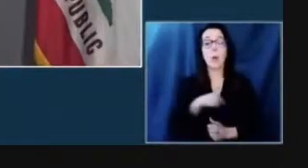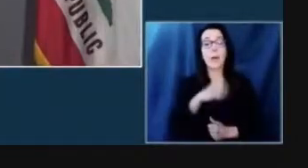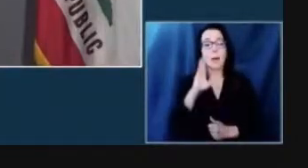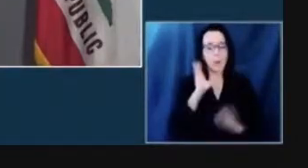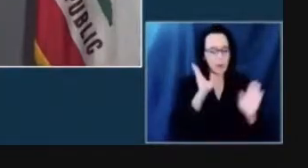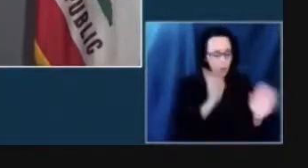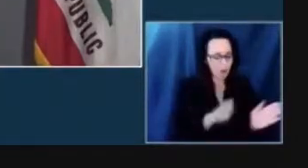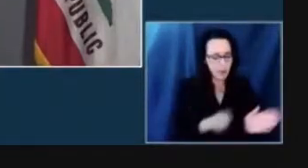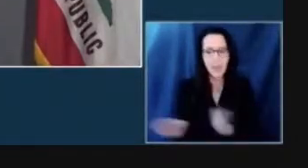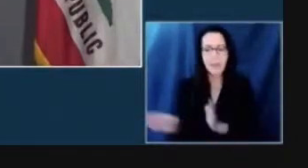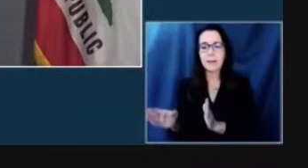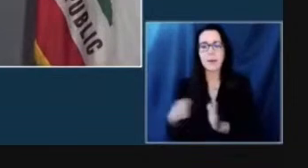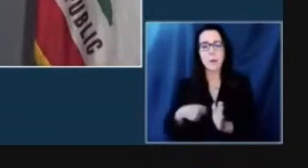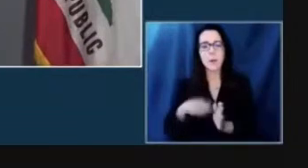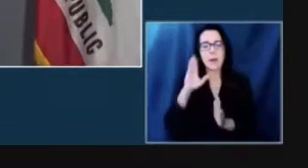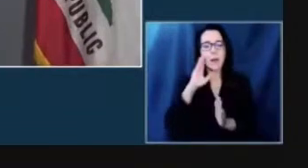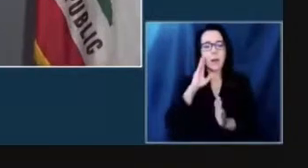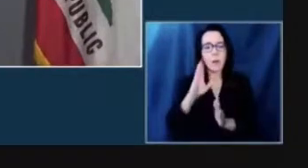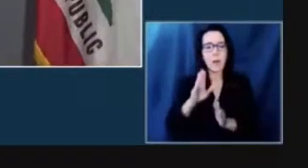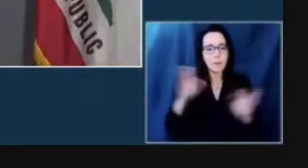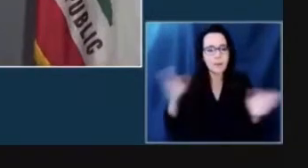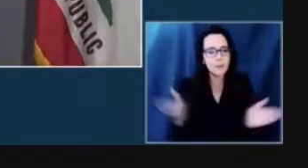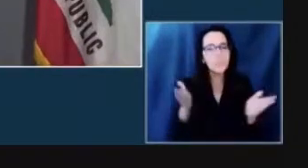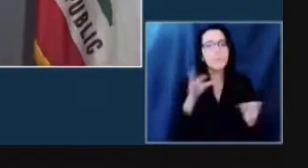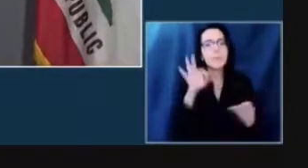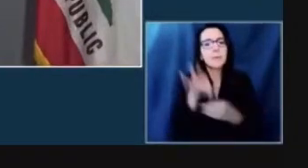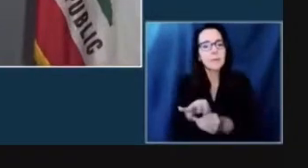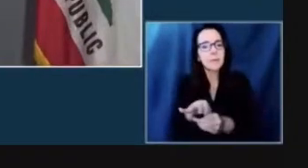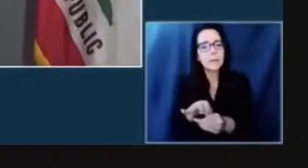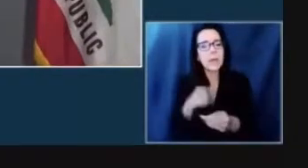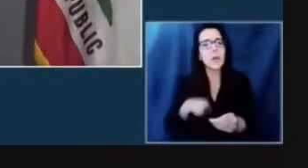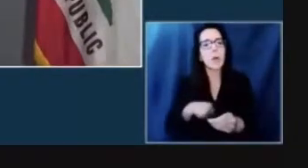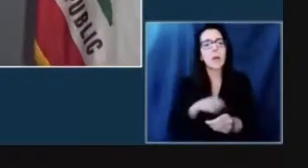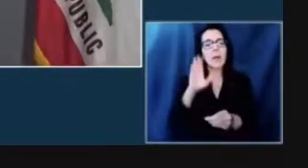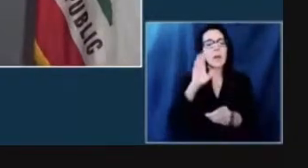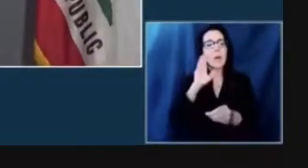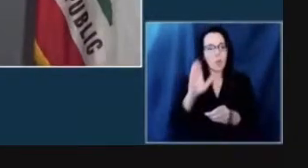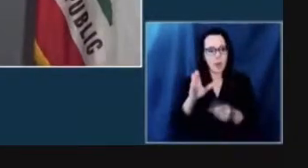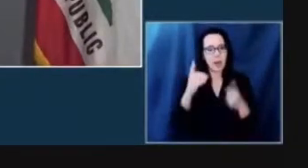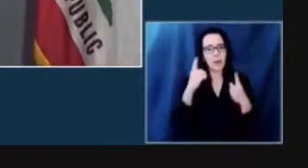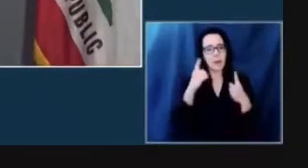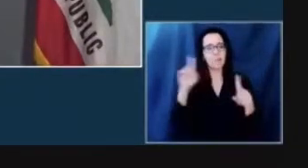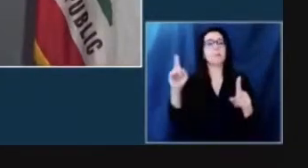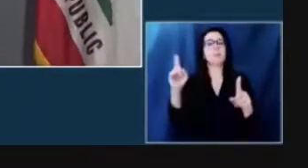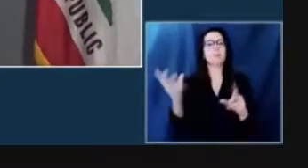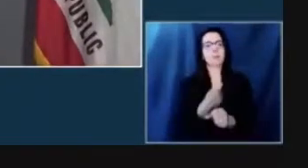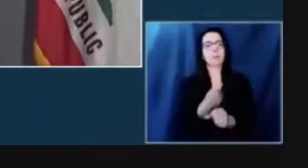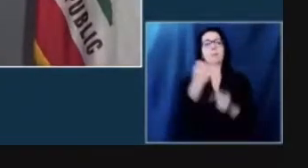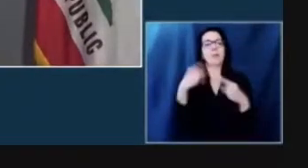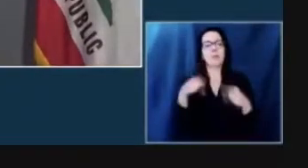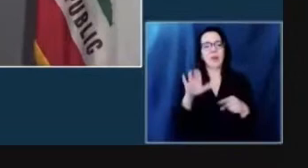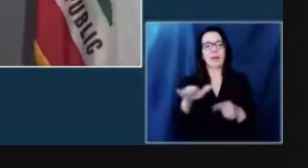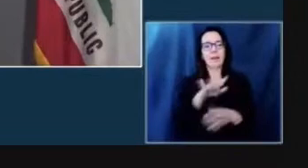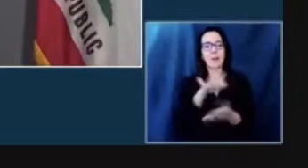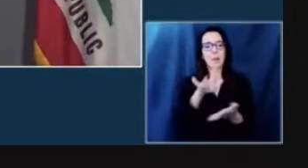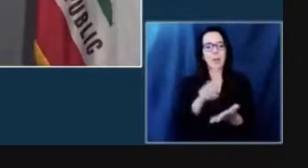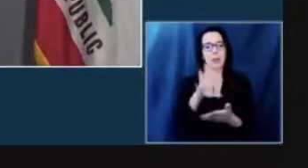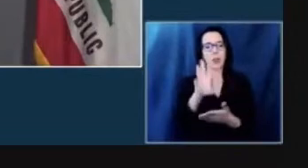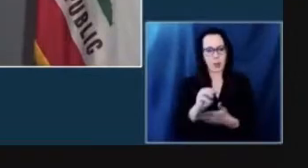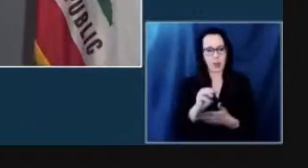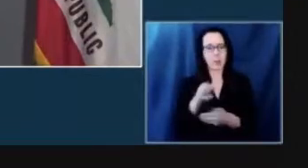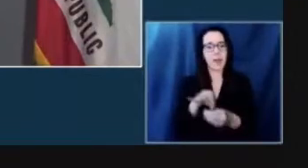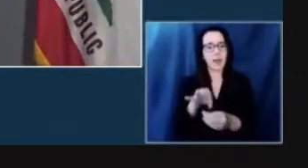we will get out the vote, and we will prevail in these midterm elections. We are California.